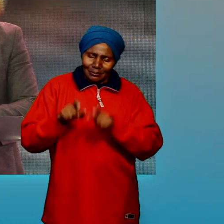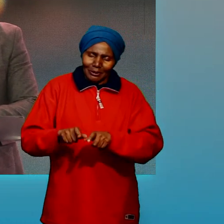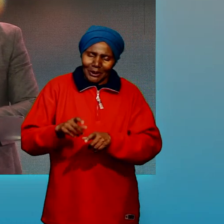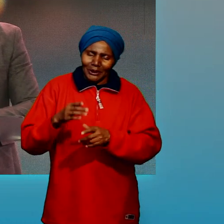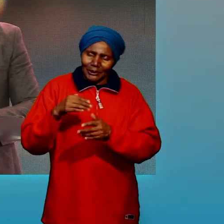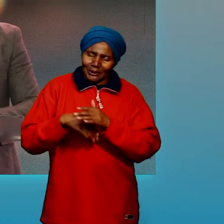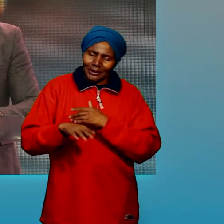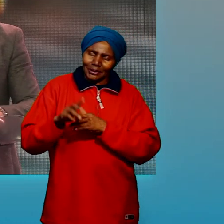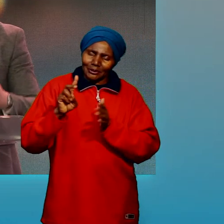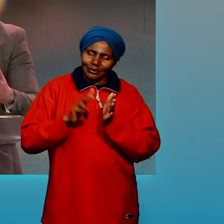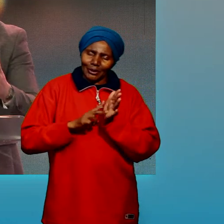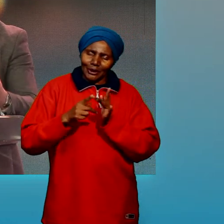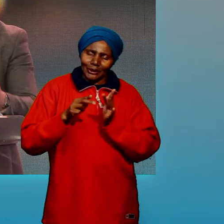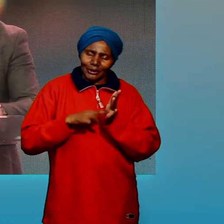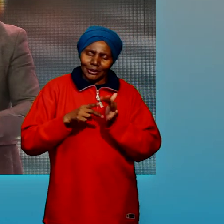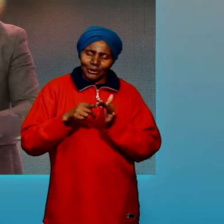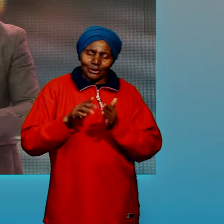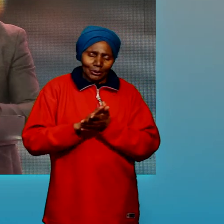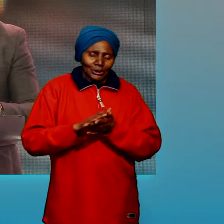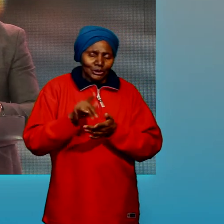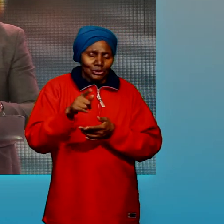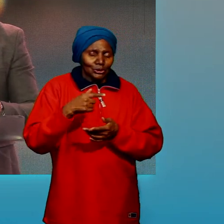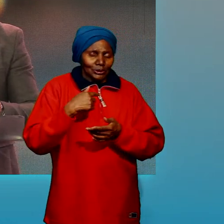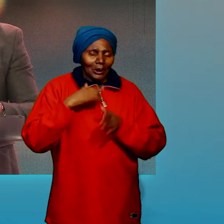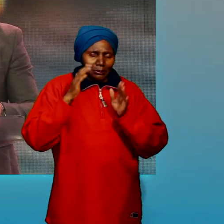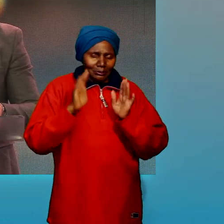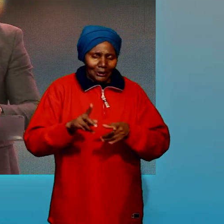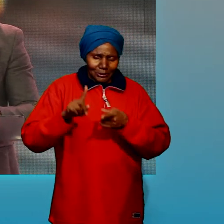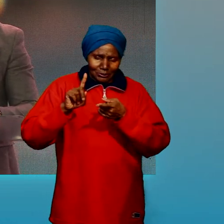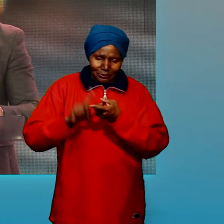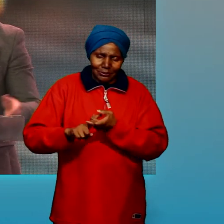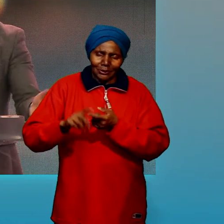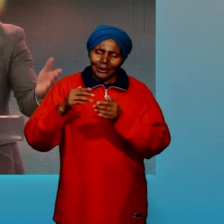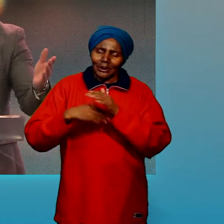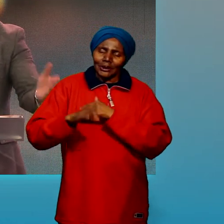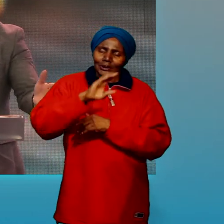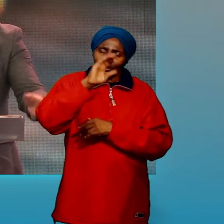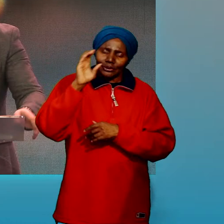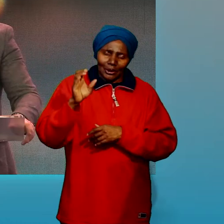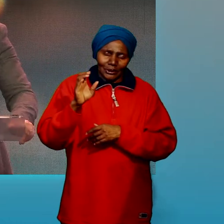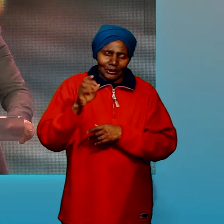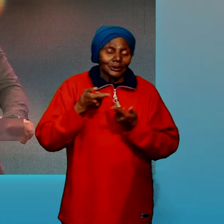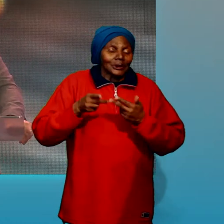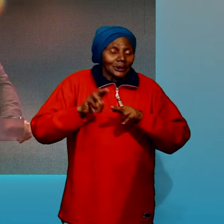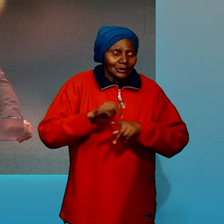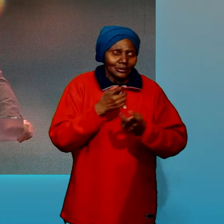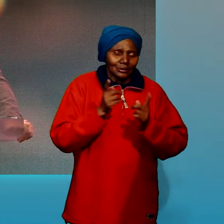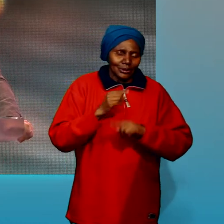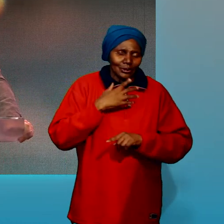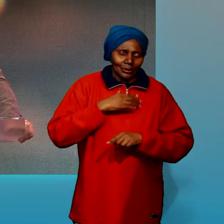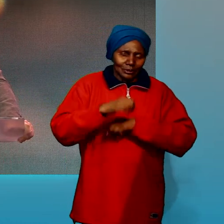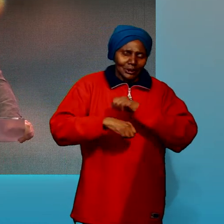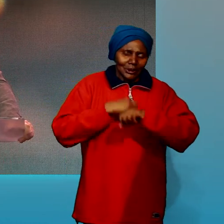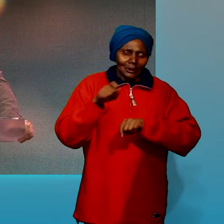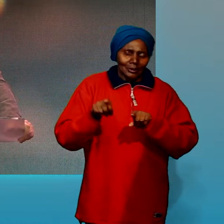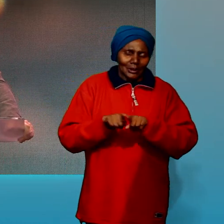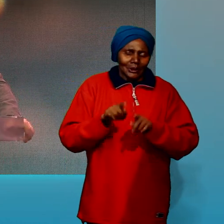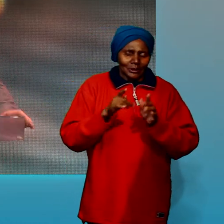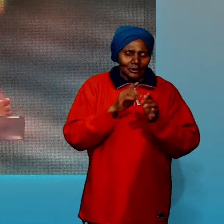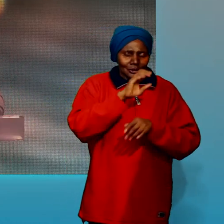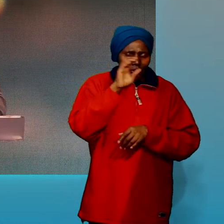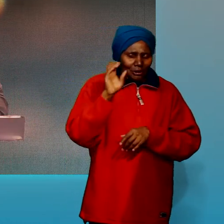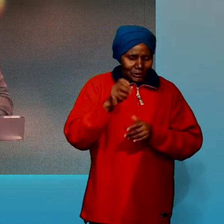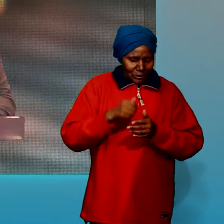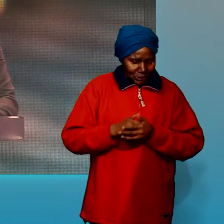me. We must have Christ in us if we are going to be like Christ. We cannot have